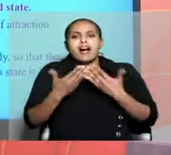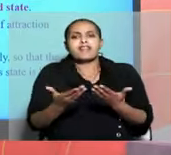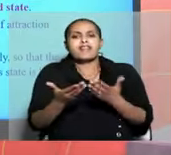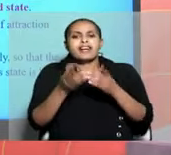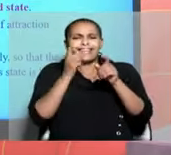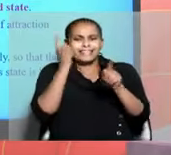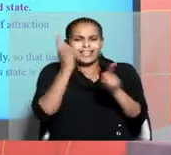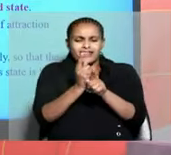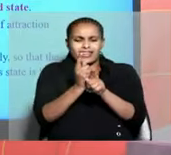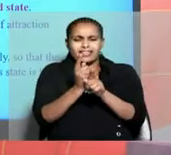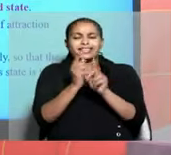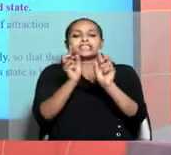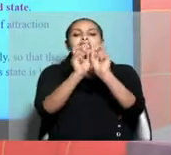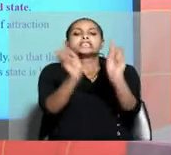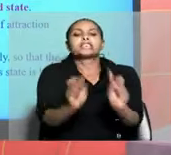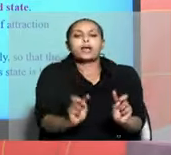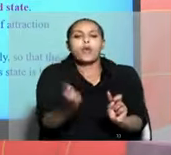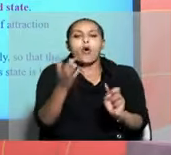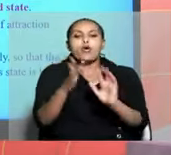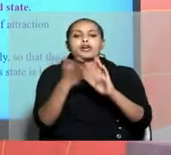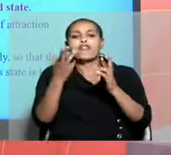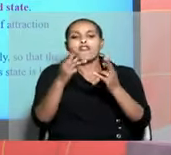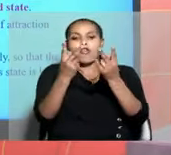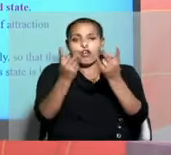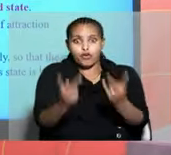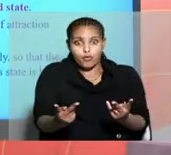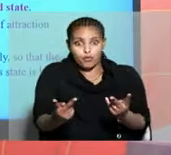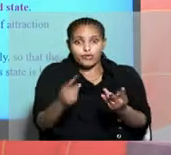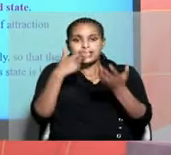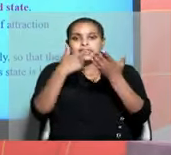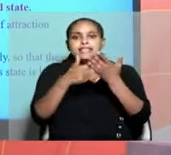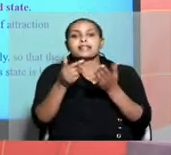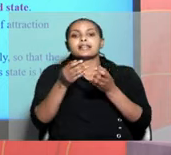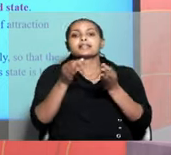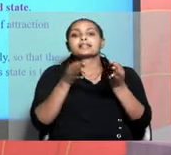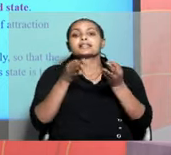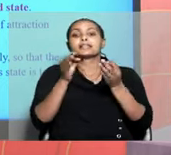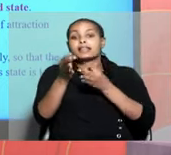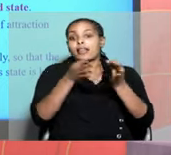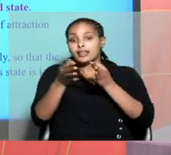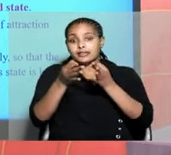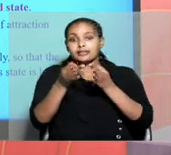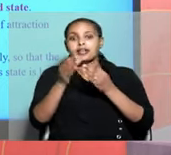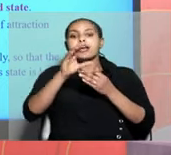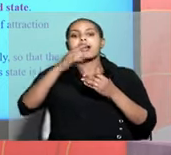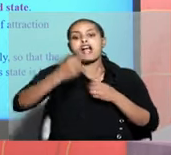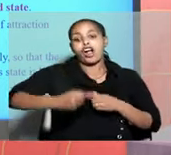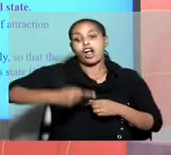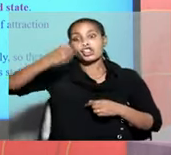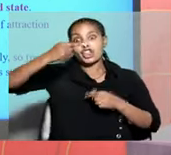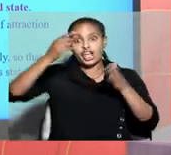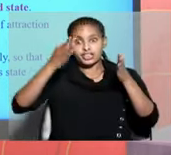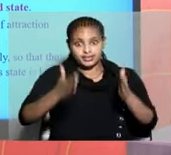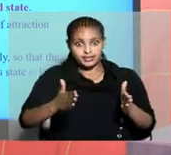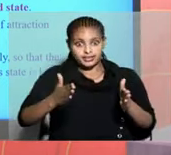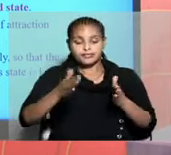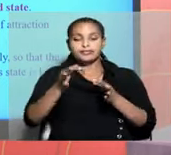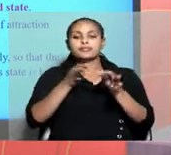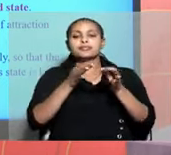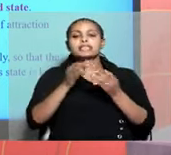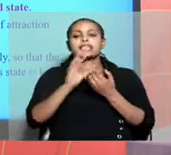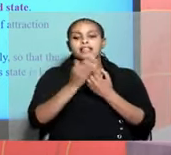a definite shape or volume. This state is known as gaseous state.